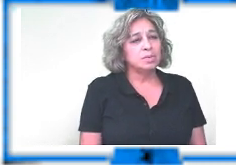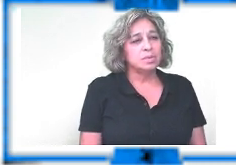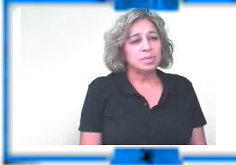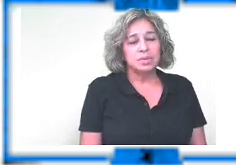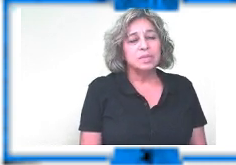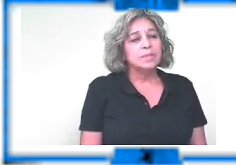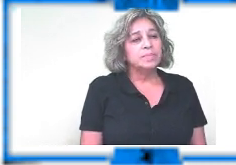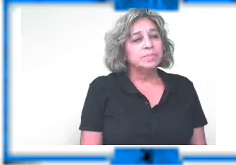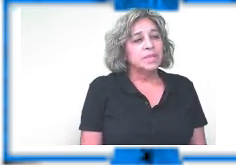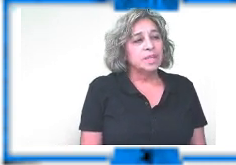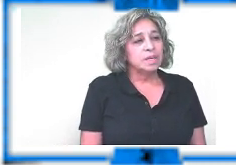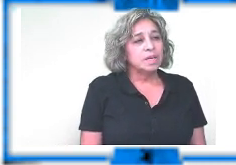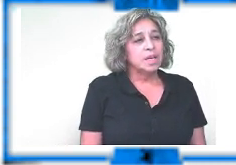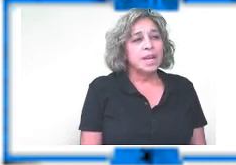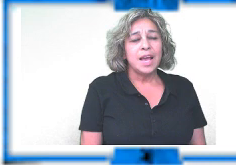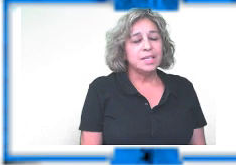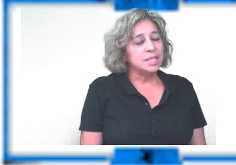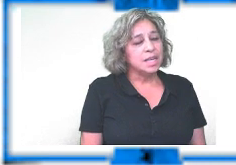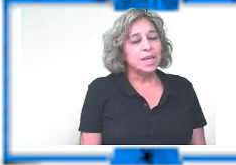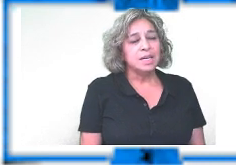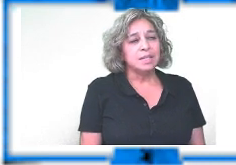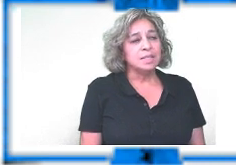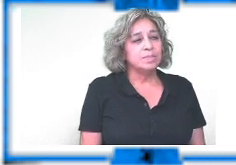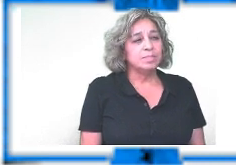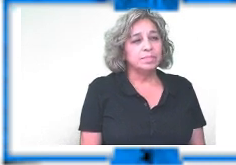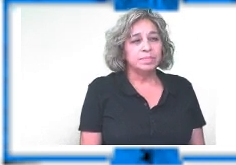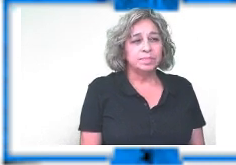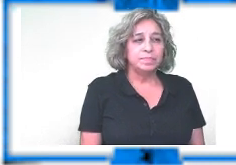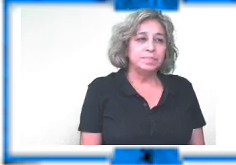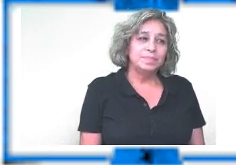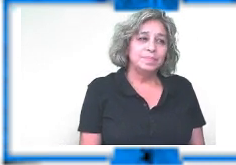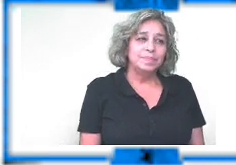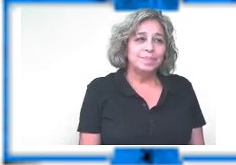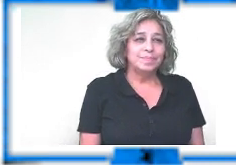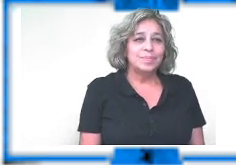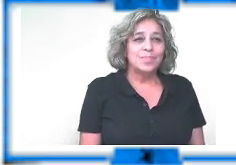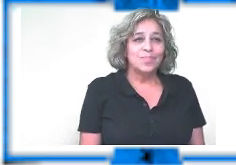stole, it has to end.